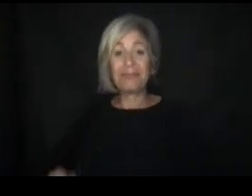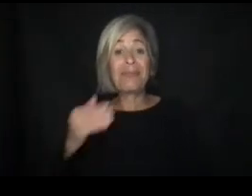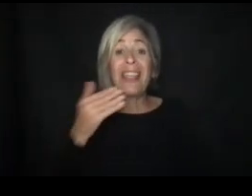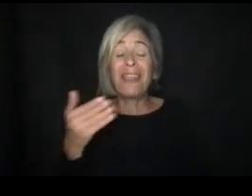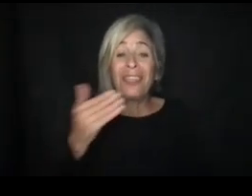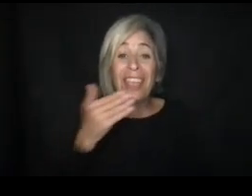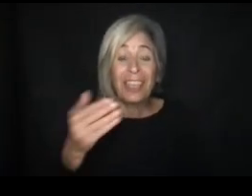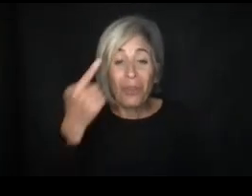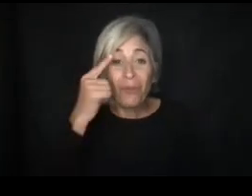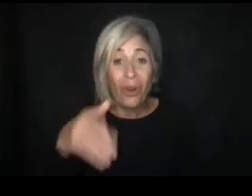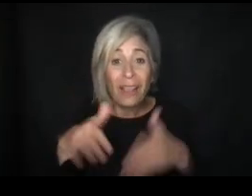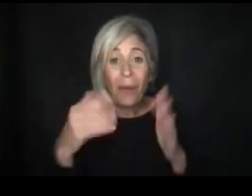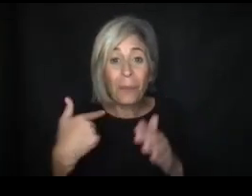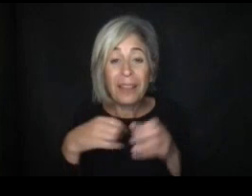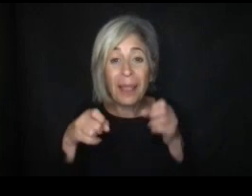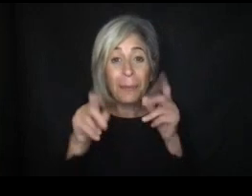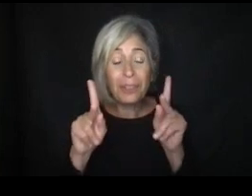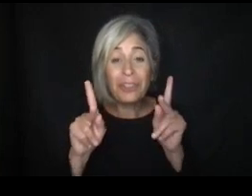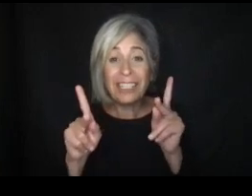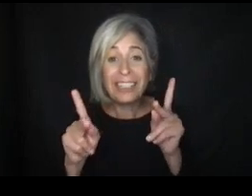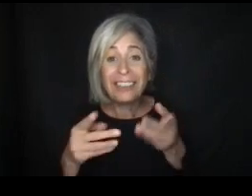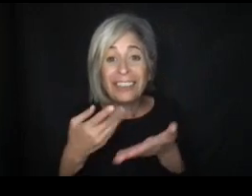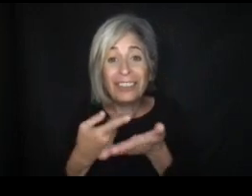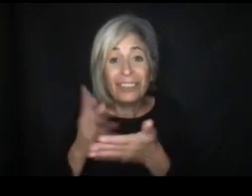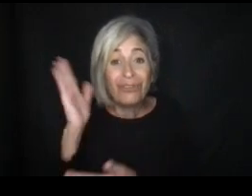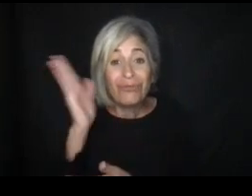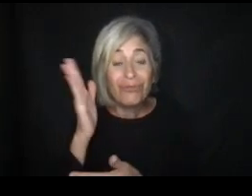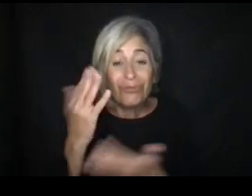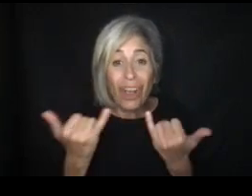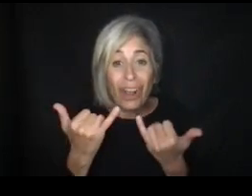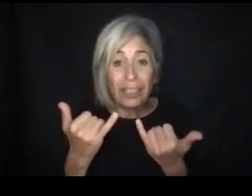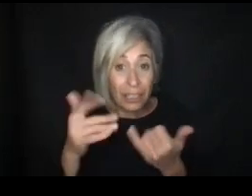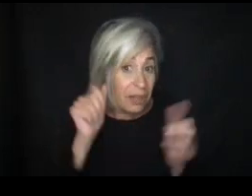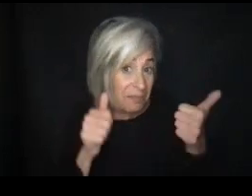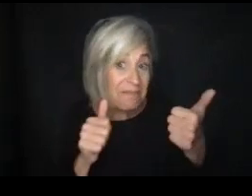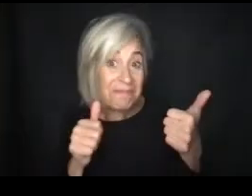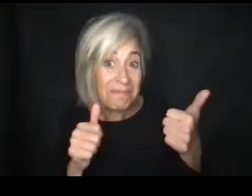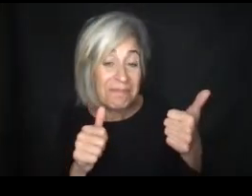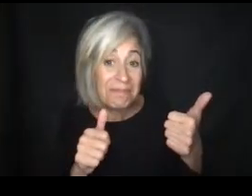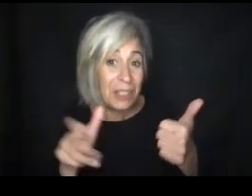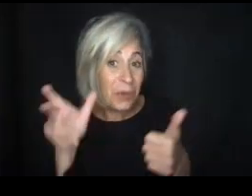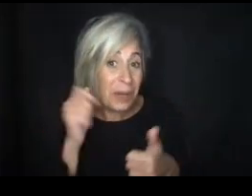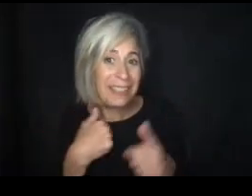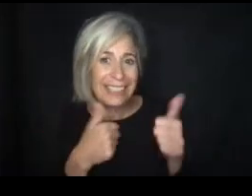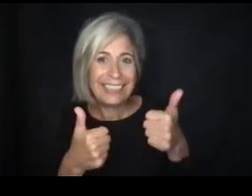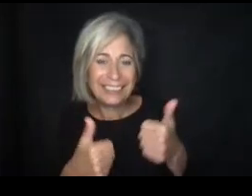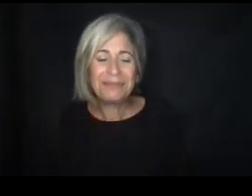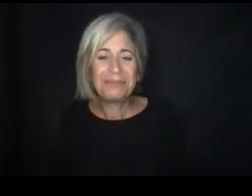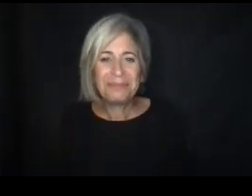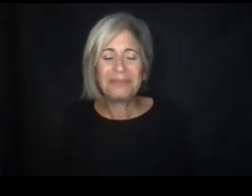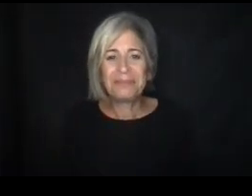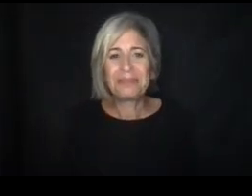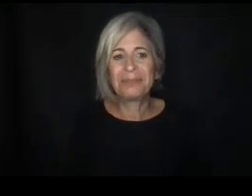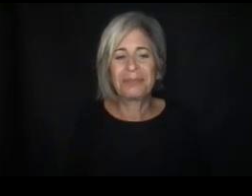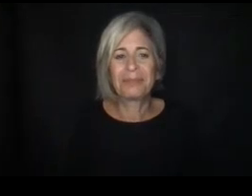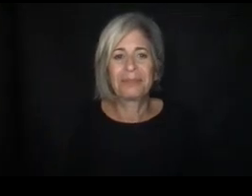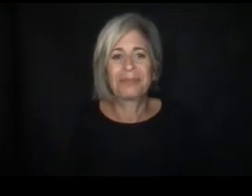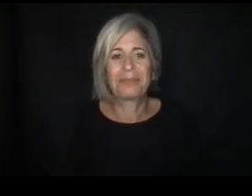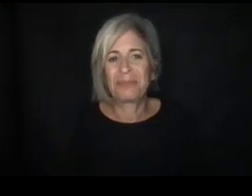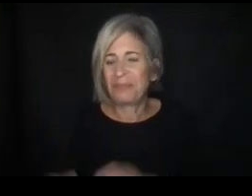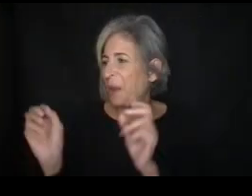Thank you for allowing me the opportunity to speak tonight. Are you able to hear me? Yes, ma'am.